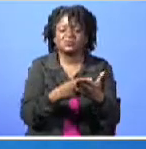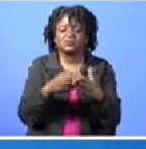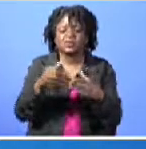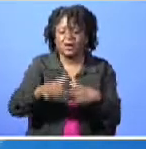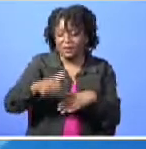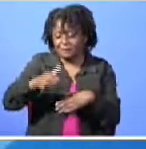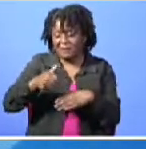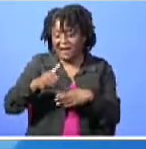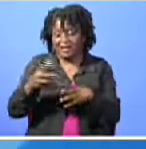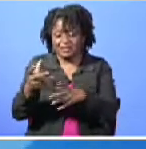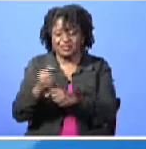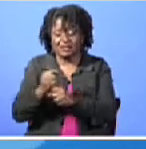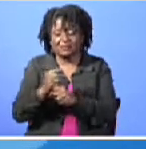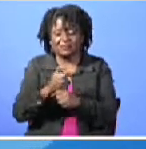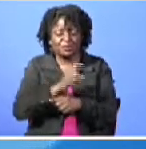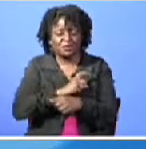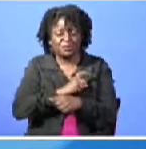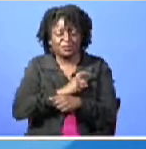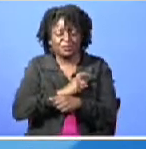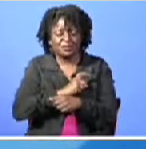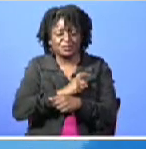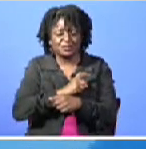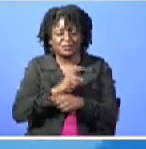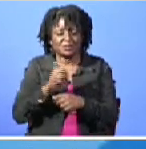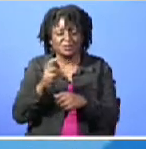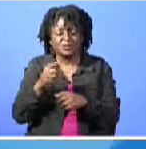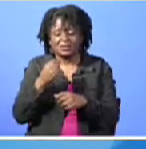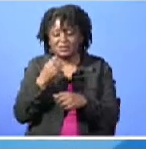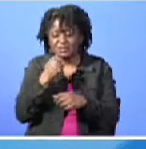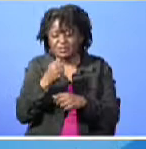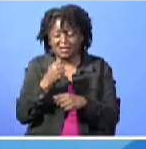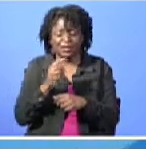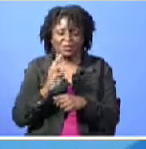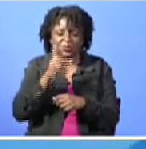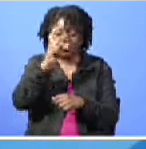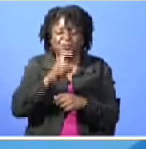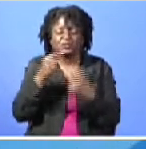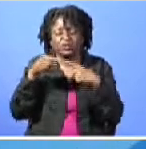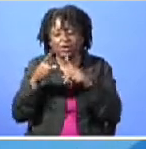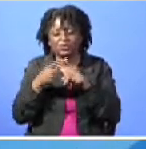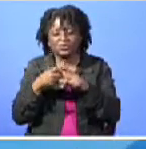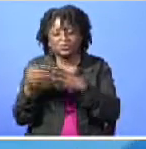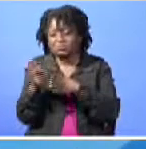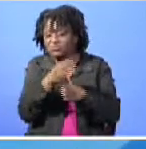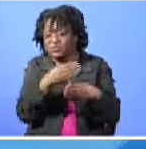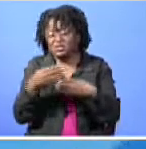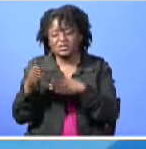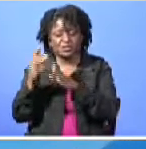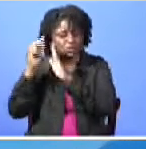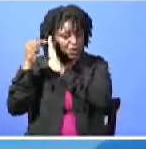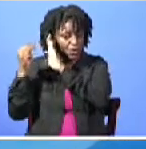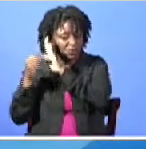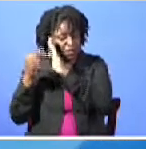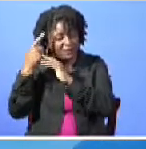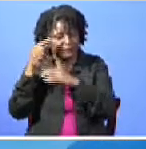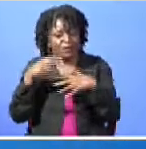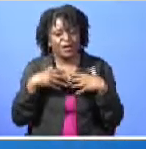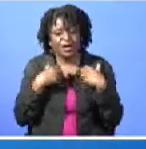police officers who unexpectedly announced that we would have to go to Breeze's Hotel for a health process and